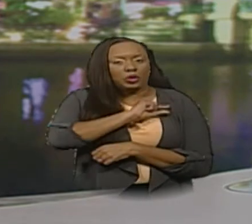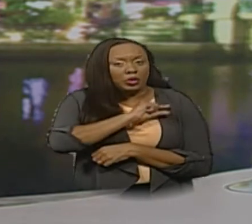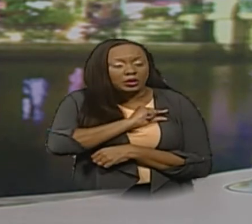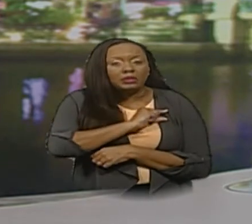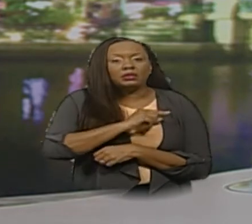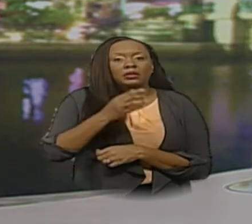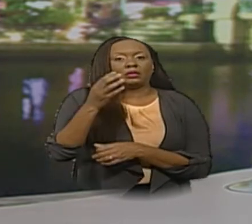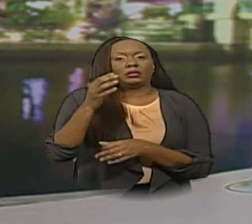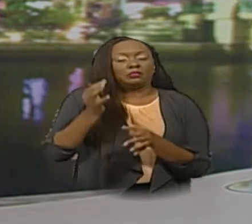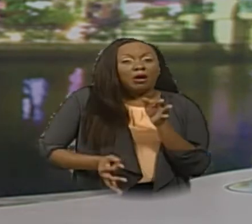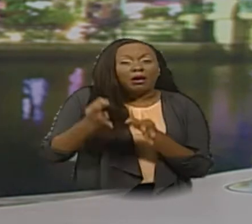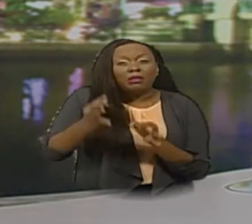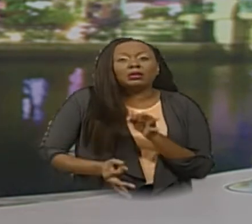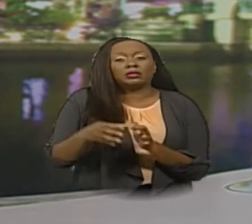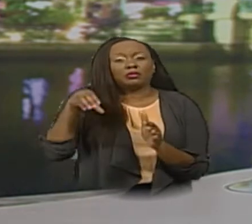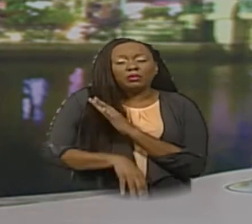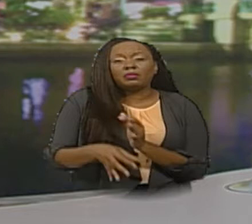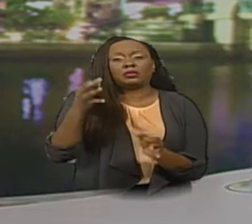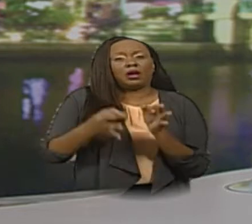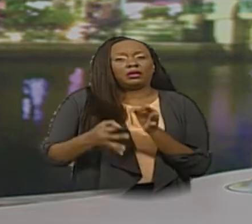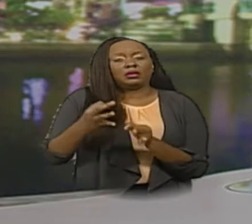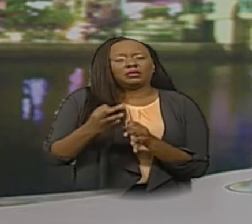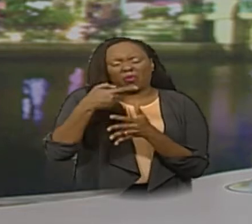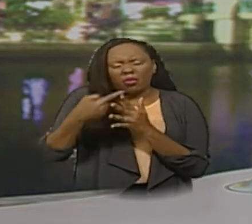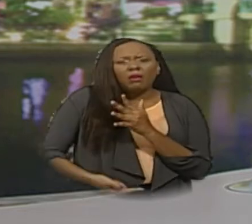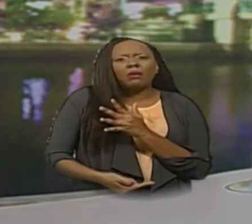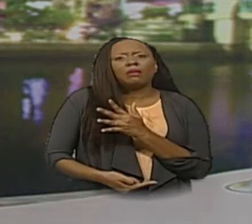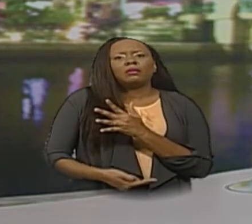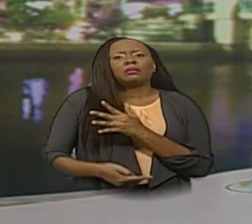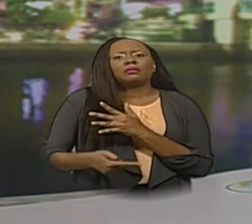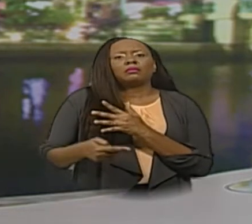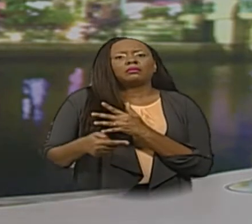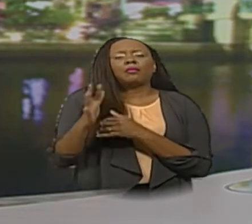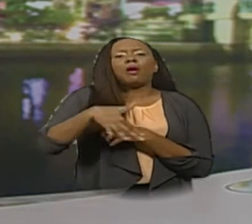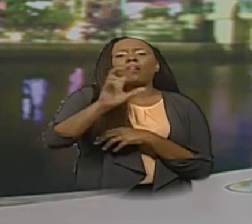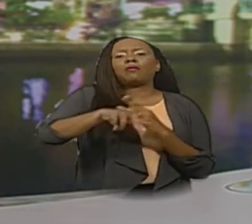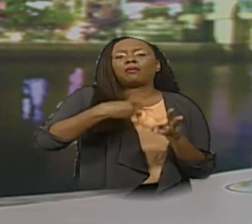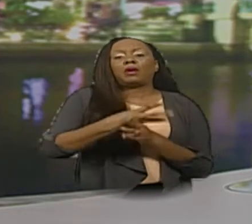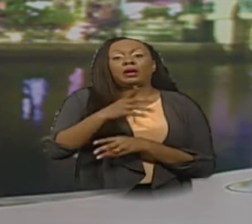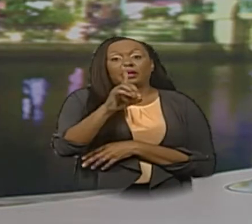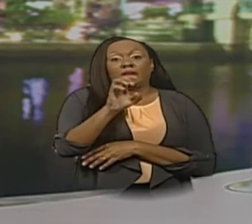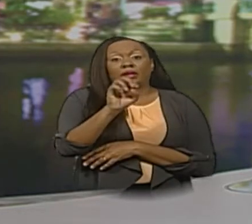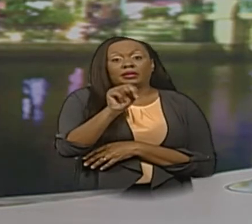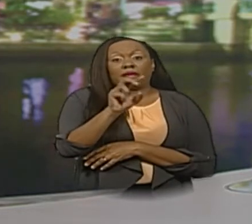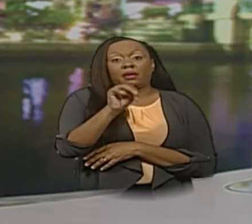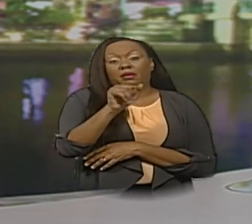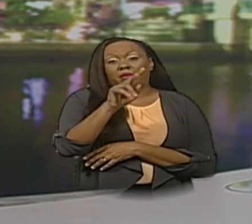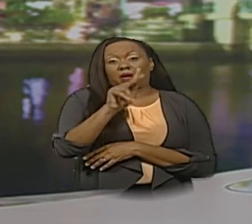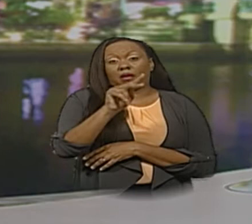civil justice, as well as criminal justice. Now, globally, Denmark ranked first and Venezuela was